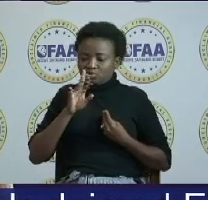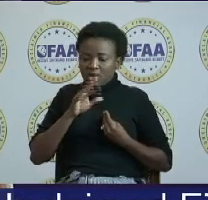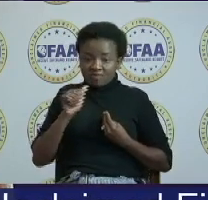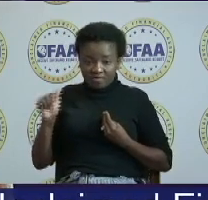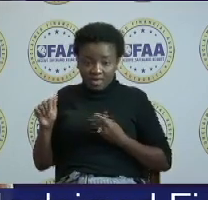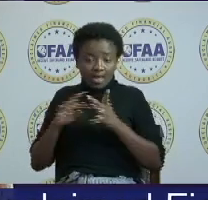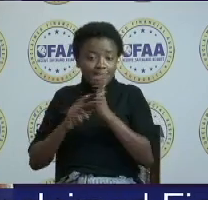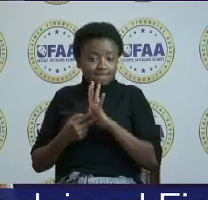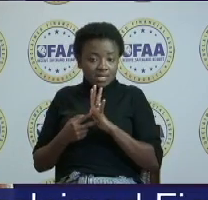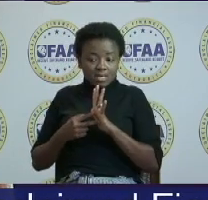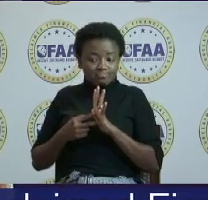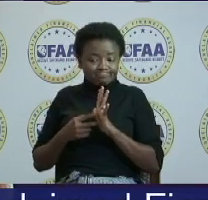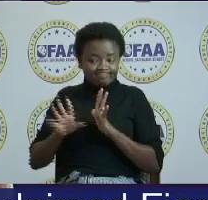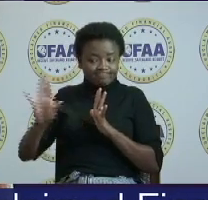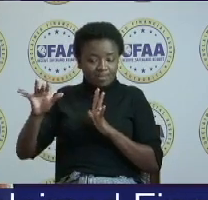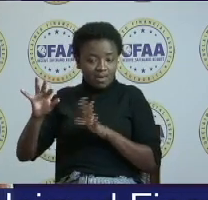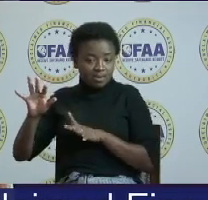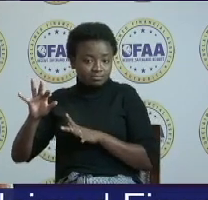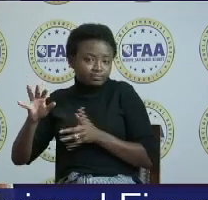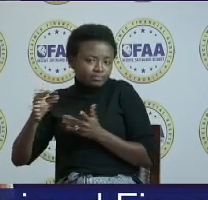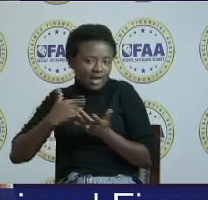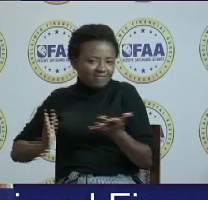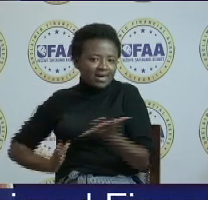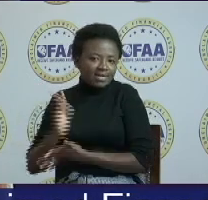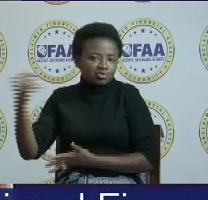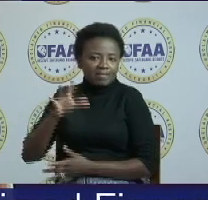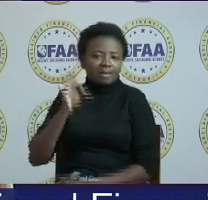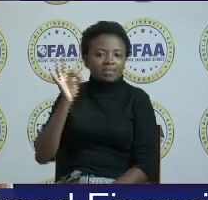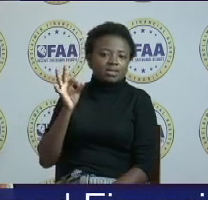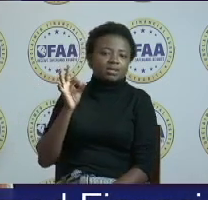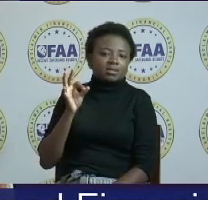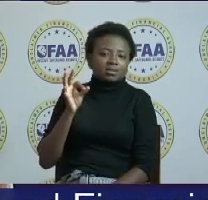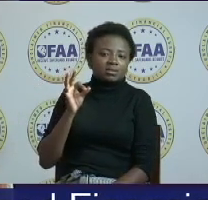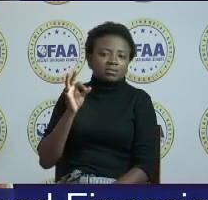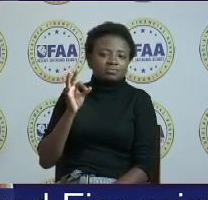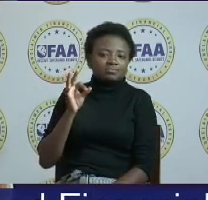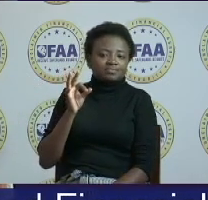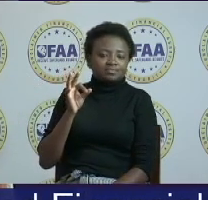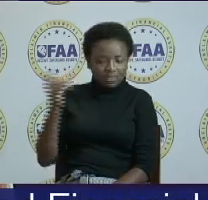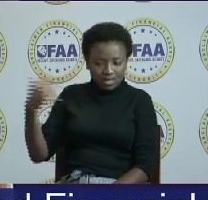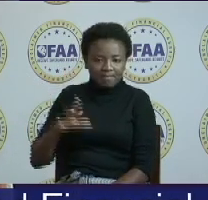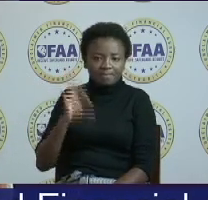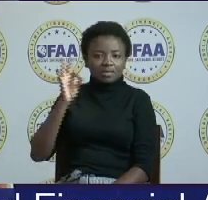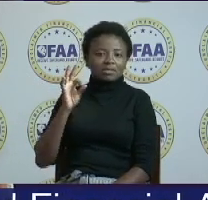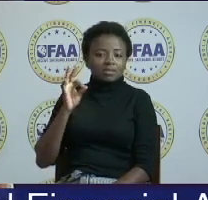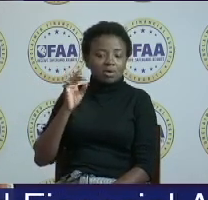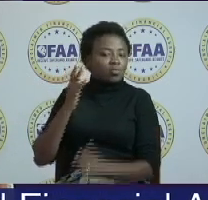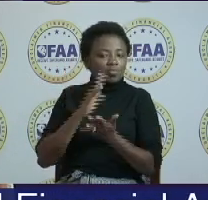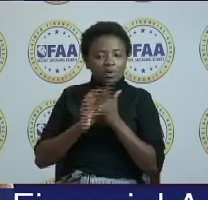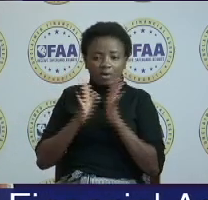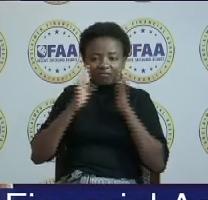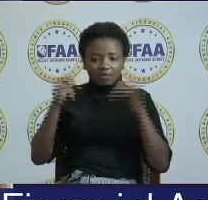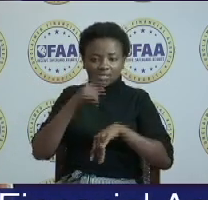beneficiary has got a perpetual right for reunification, not with notwithstanding any time period. So that is the